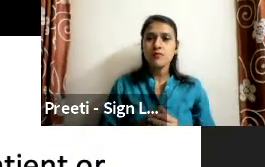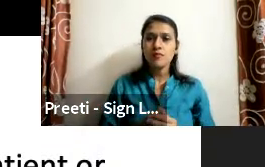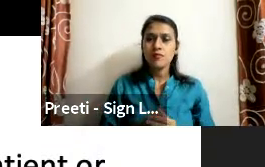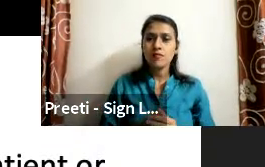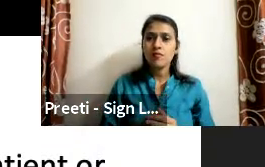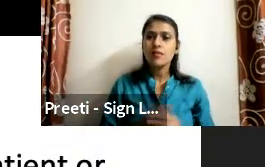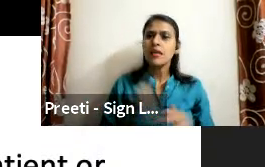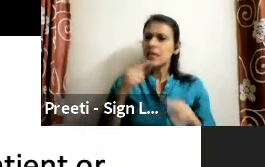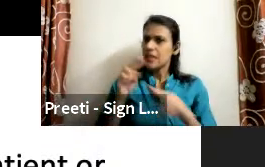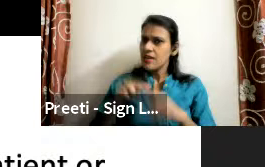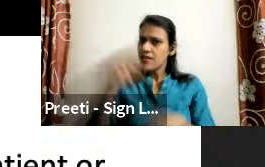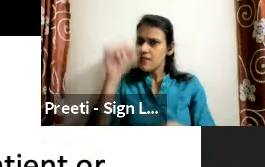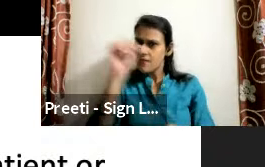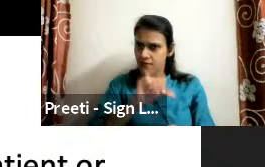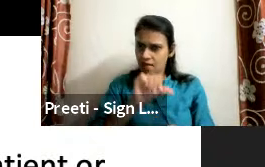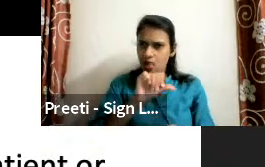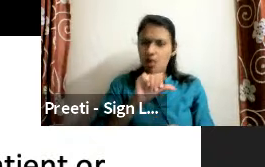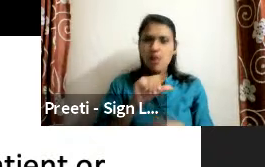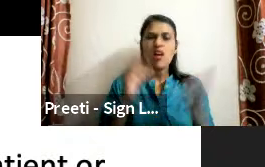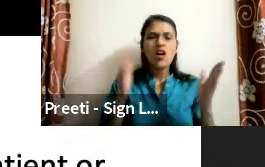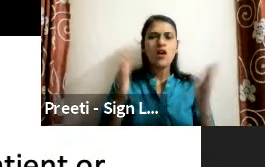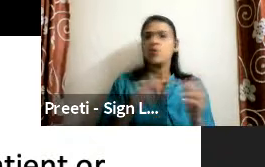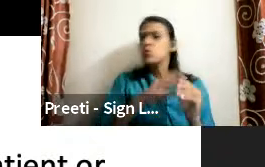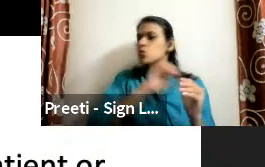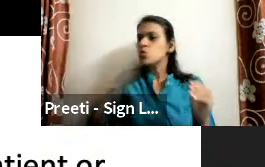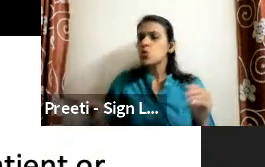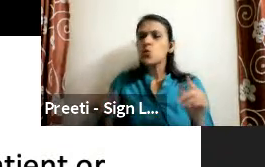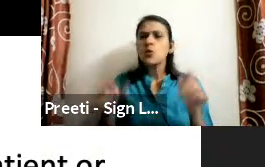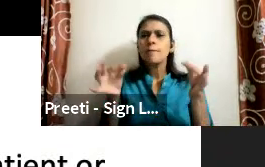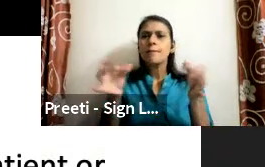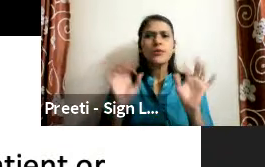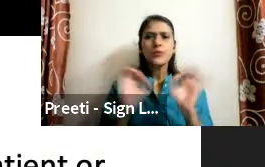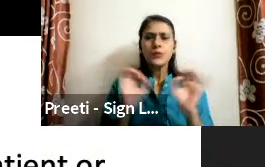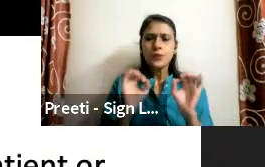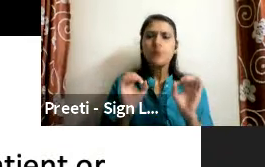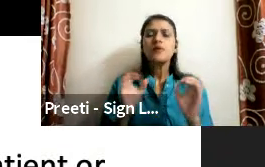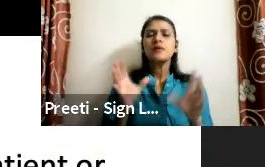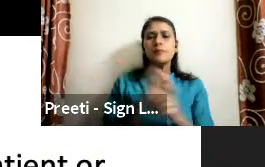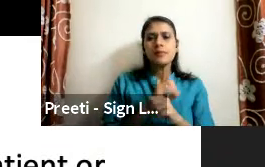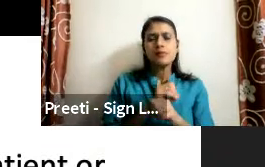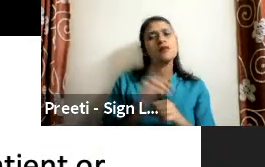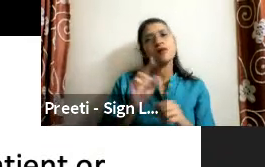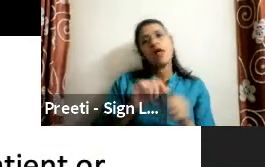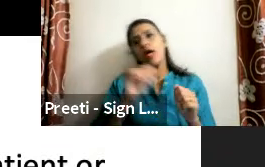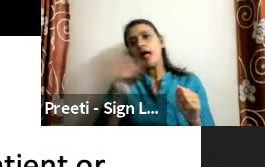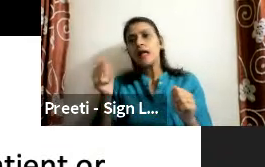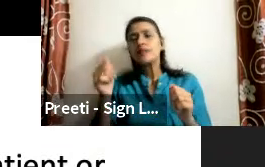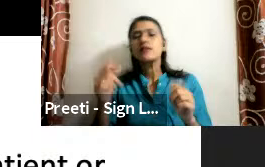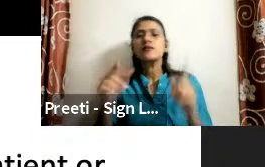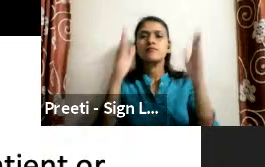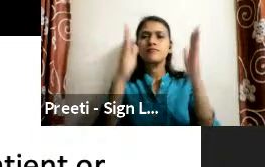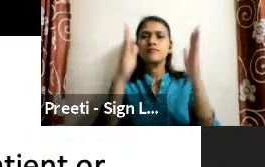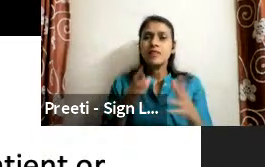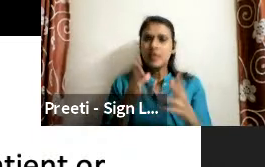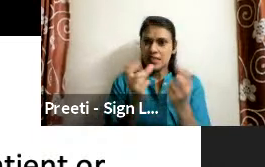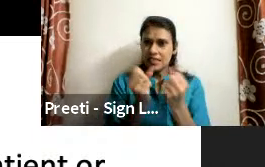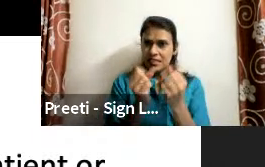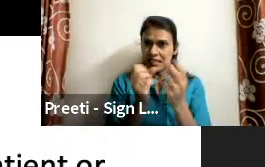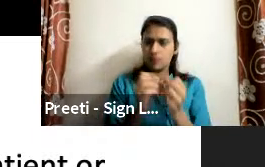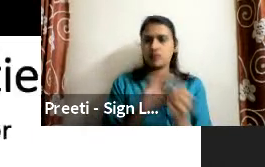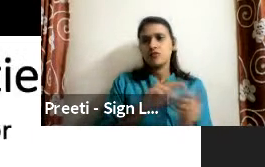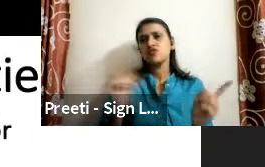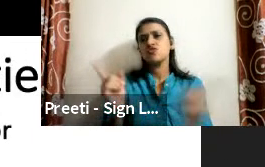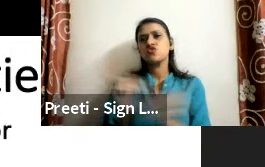you can use another towel, cloth towel. And whenever it gets wet, please change it.